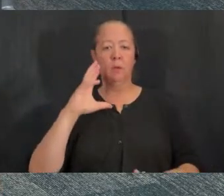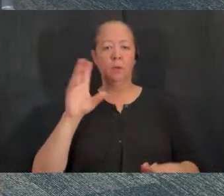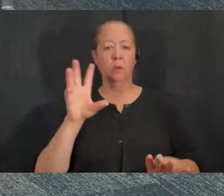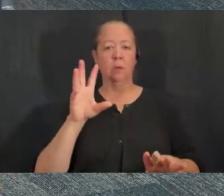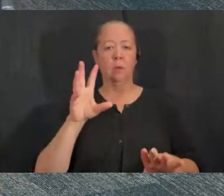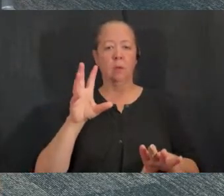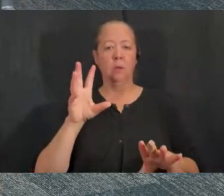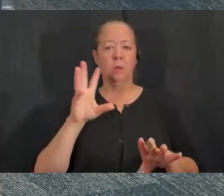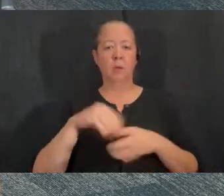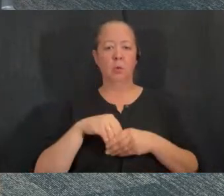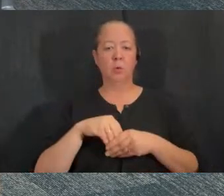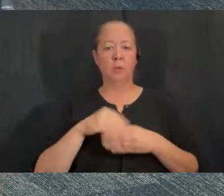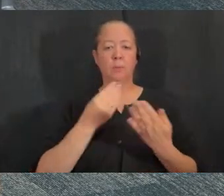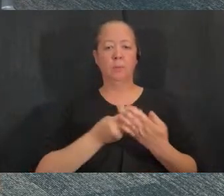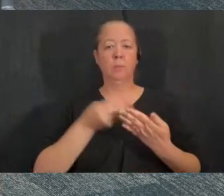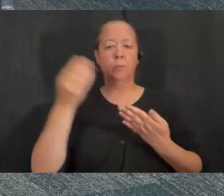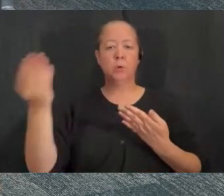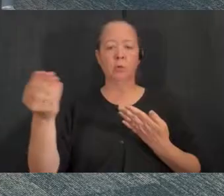lots from,